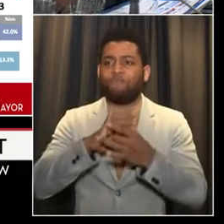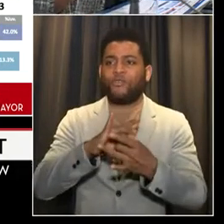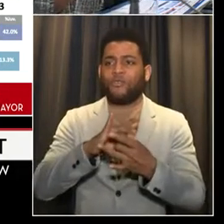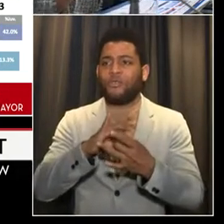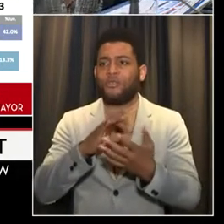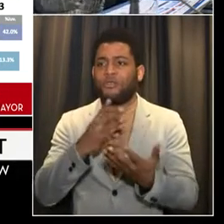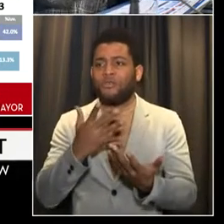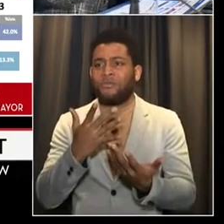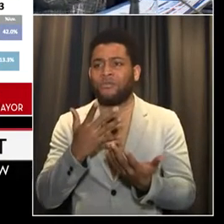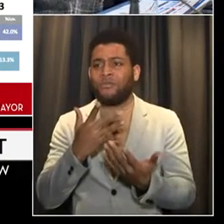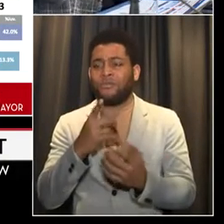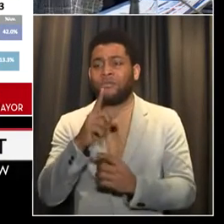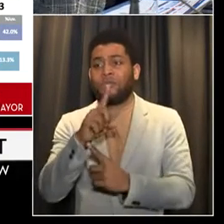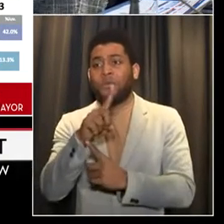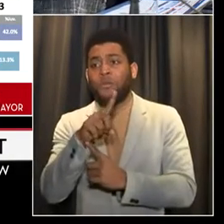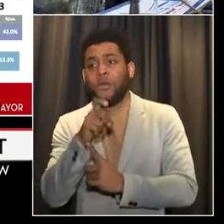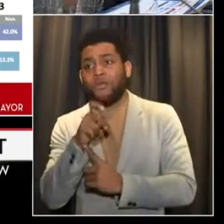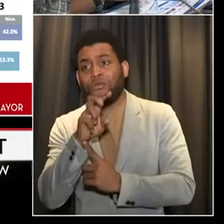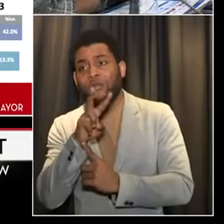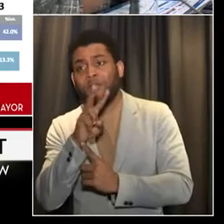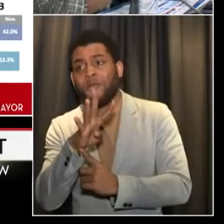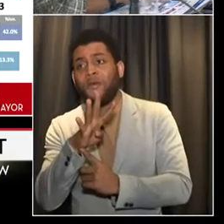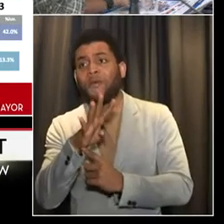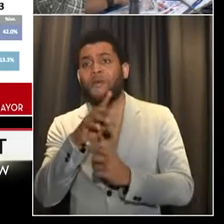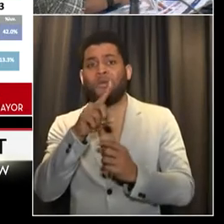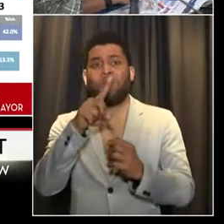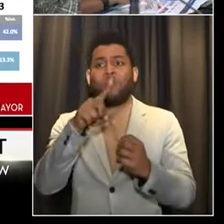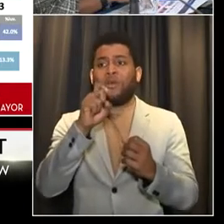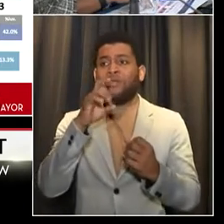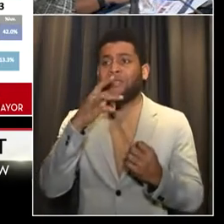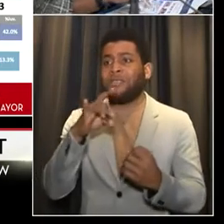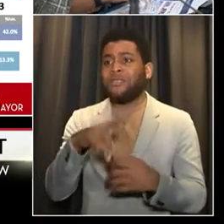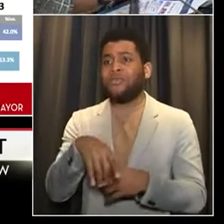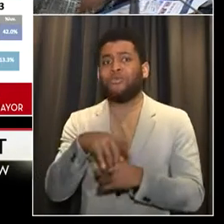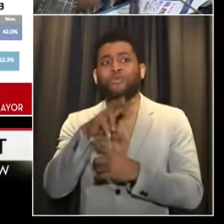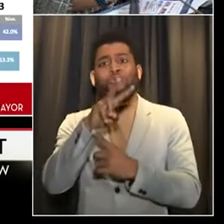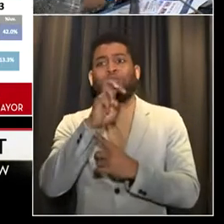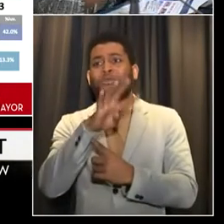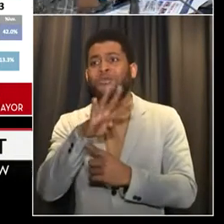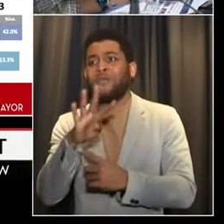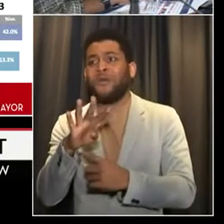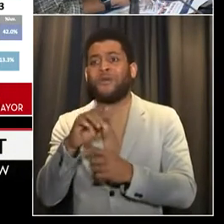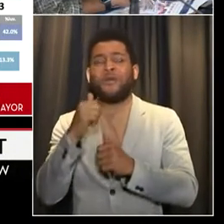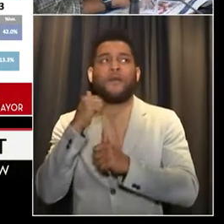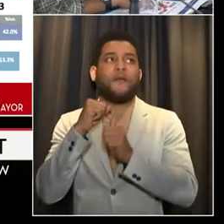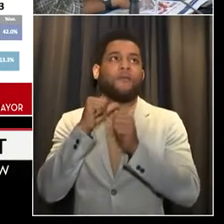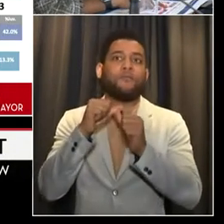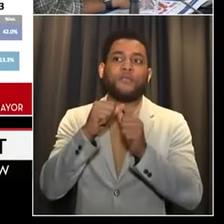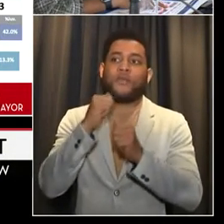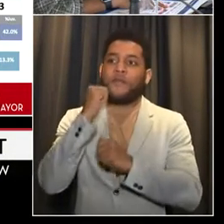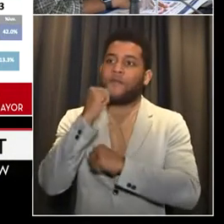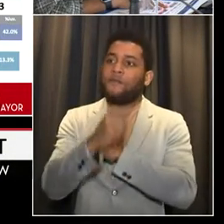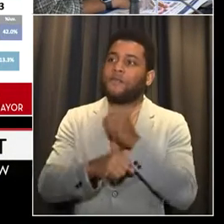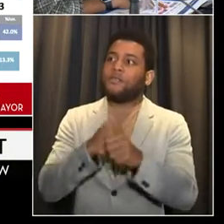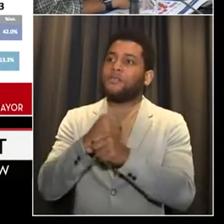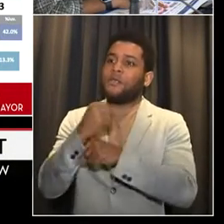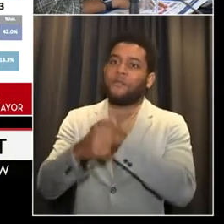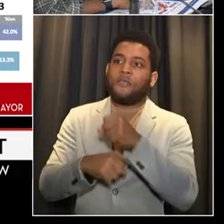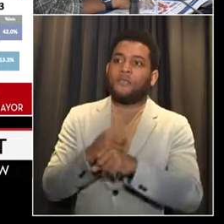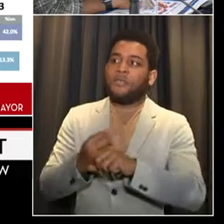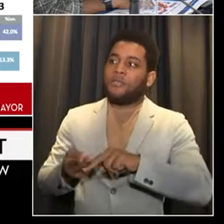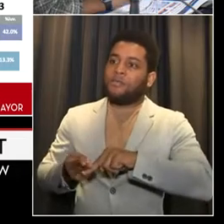124, 133, 214, 222. So year over year, our young people are involved in